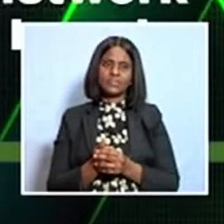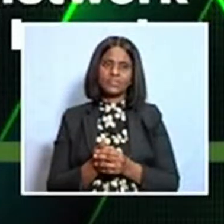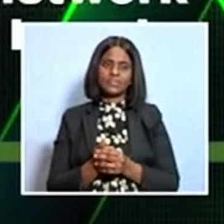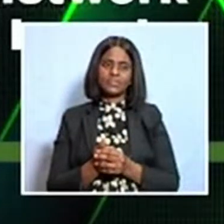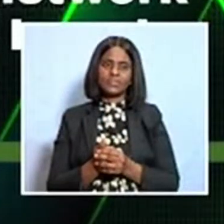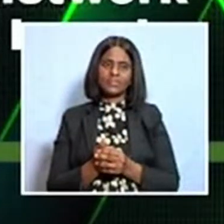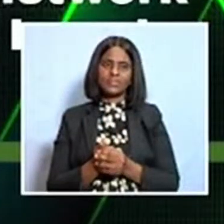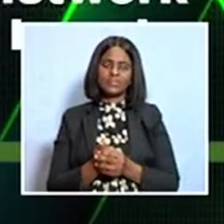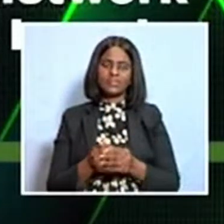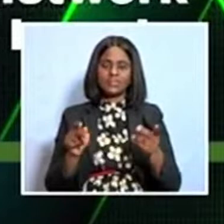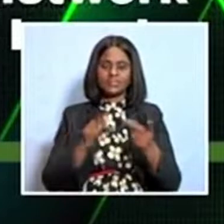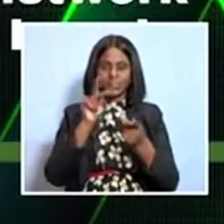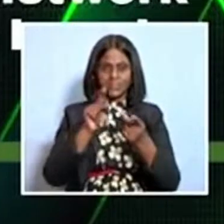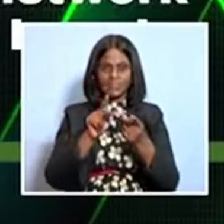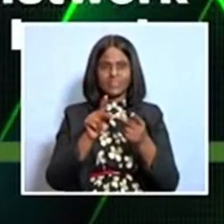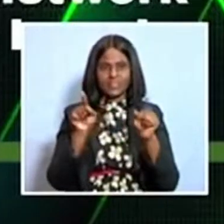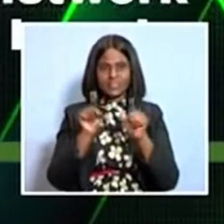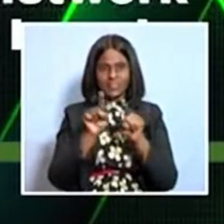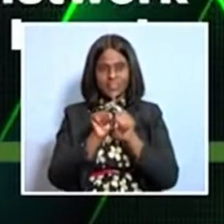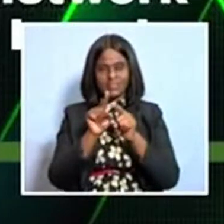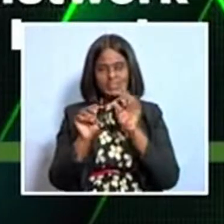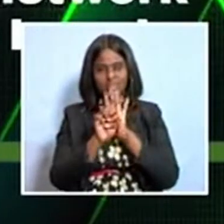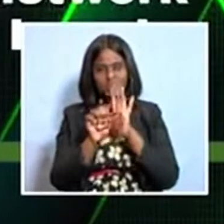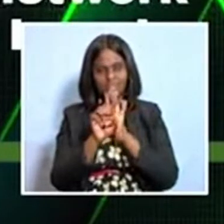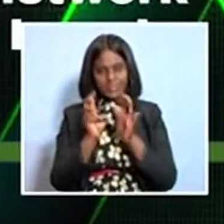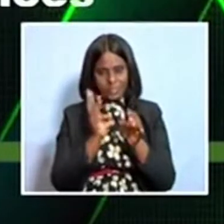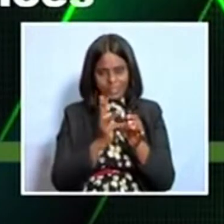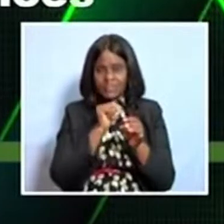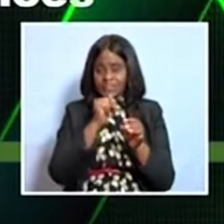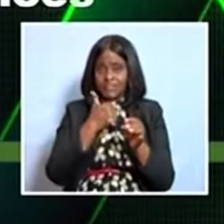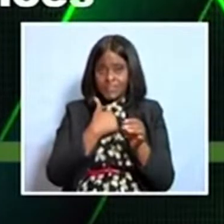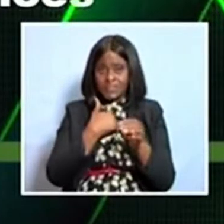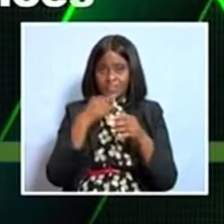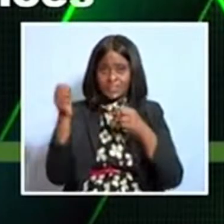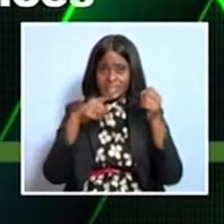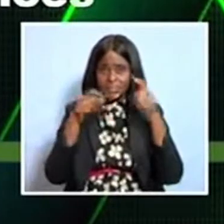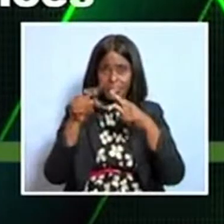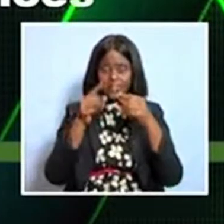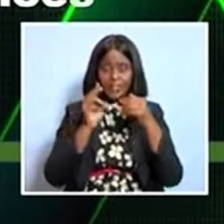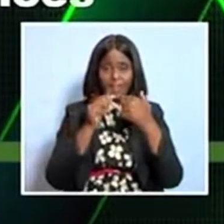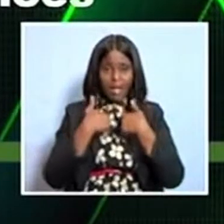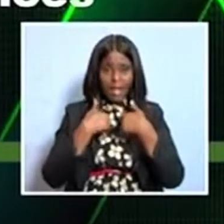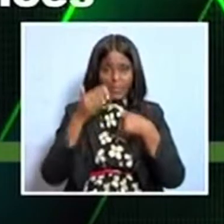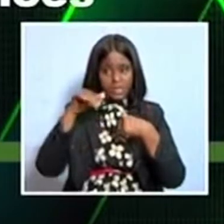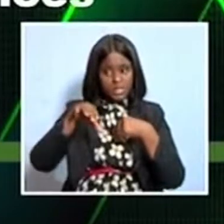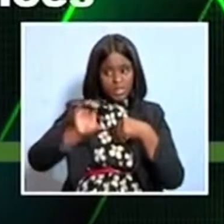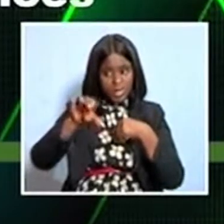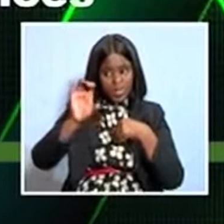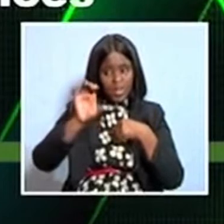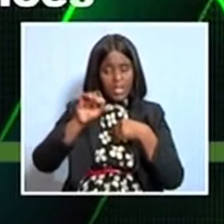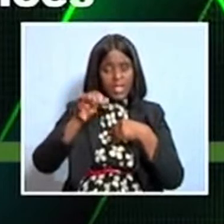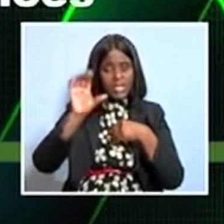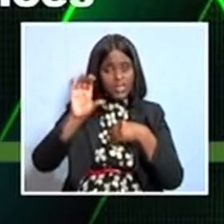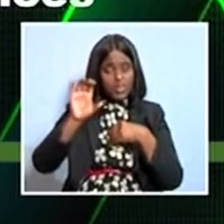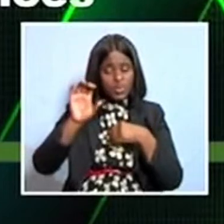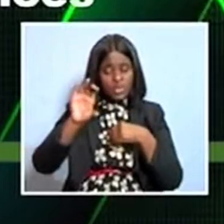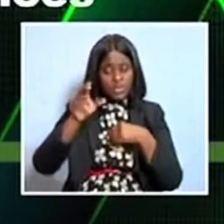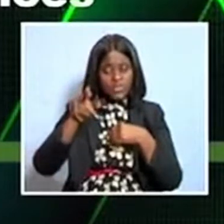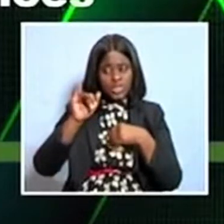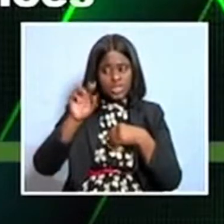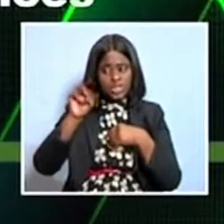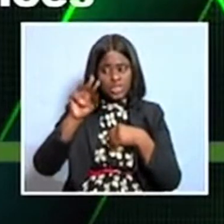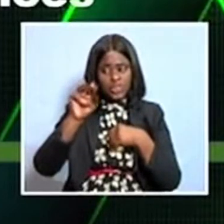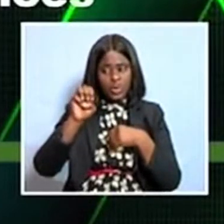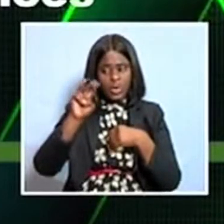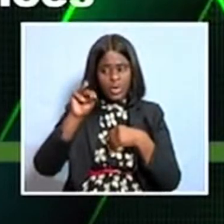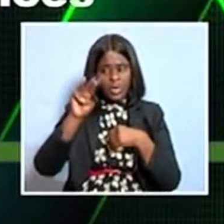All right, seems like we do not have text. Okay, we have Chimwemwe all the way from Ndola.